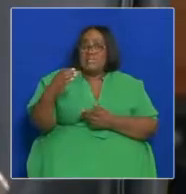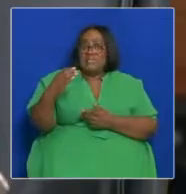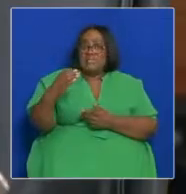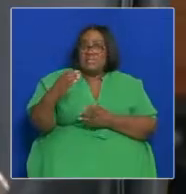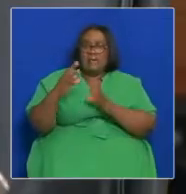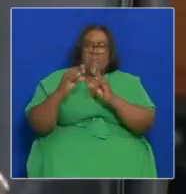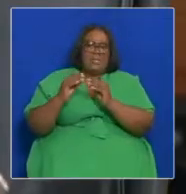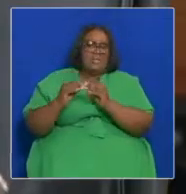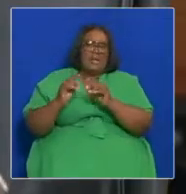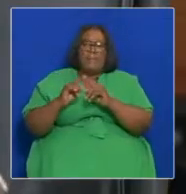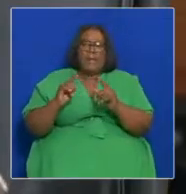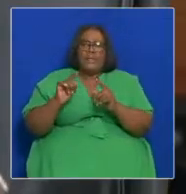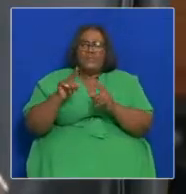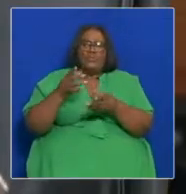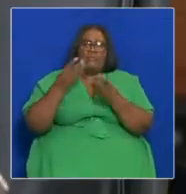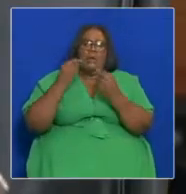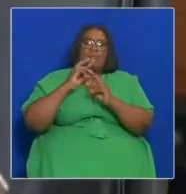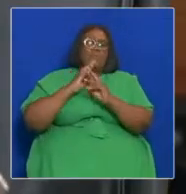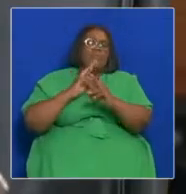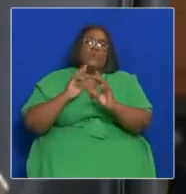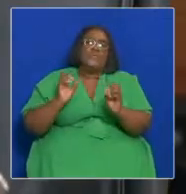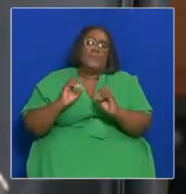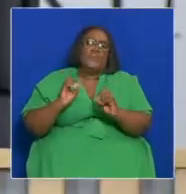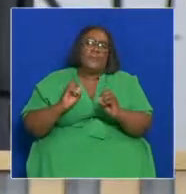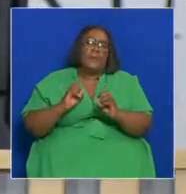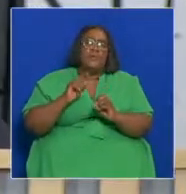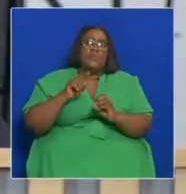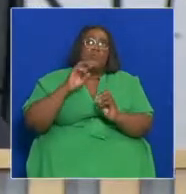then raised with the ID?